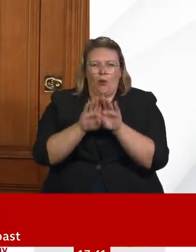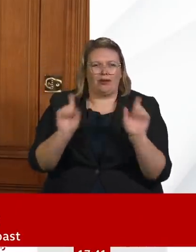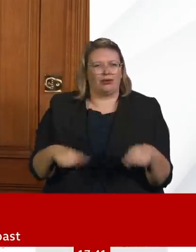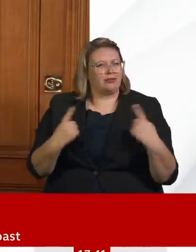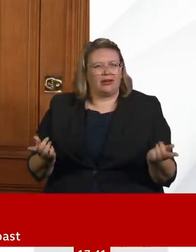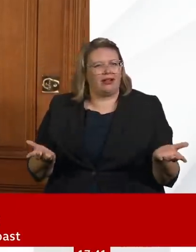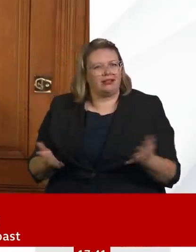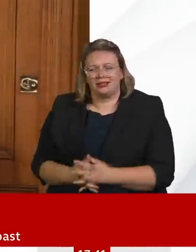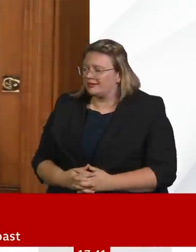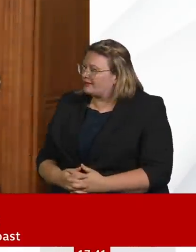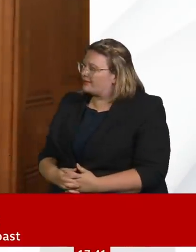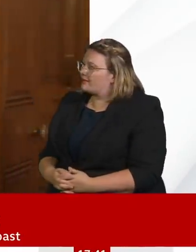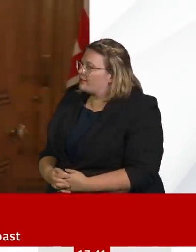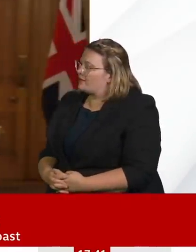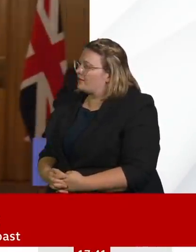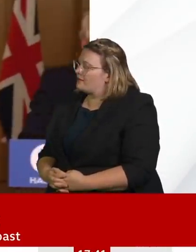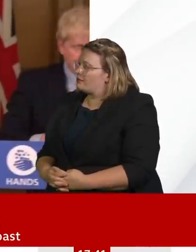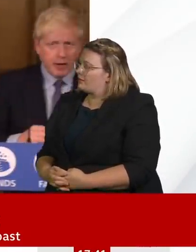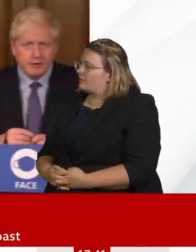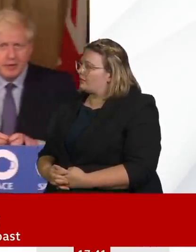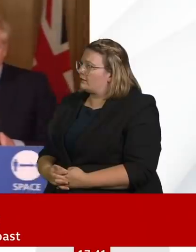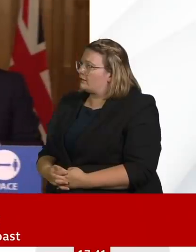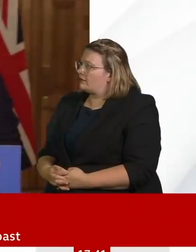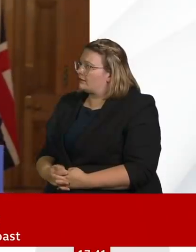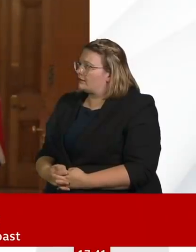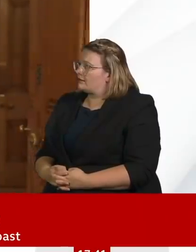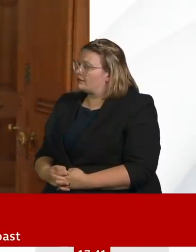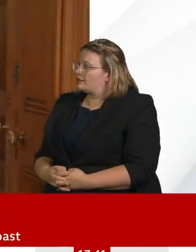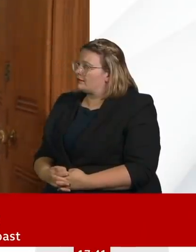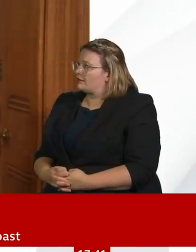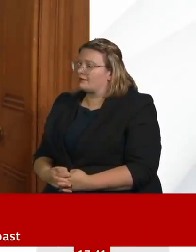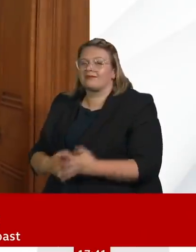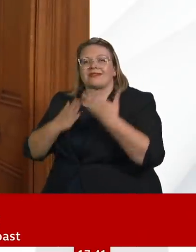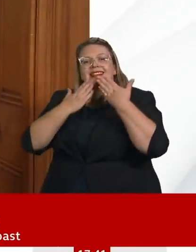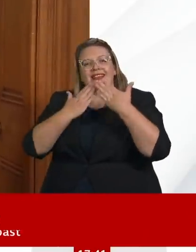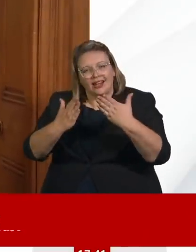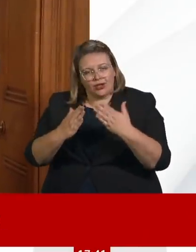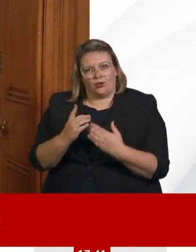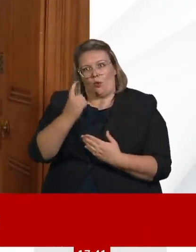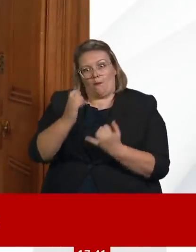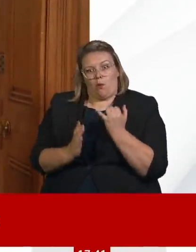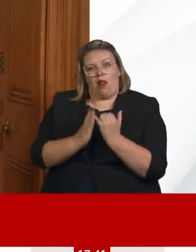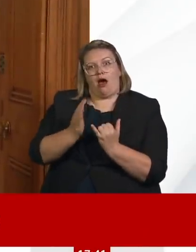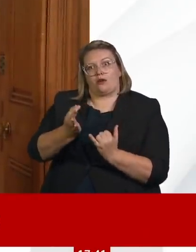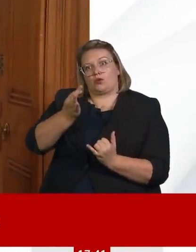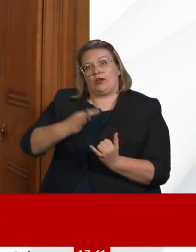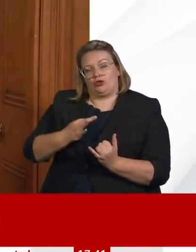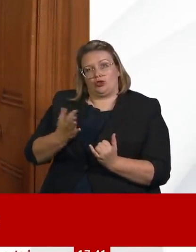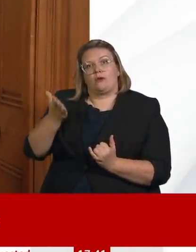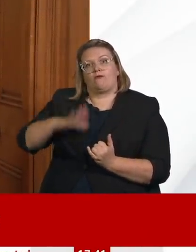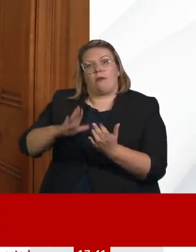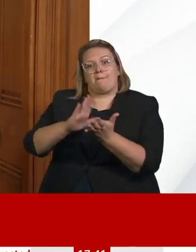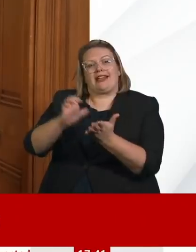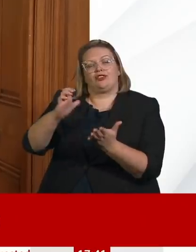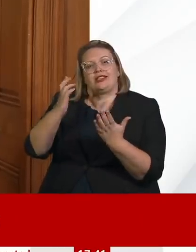communities. Thank you very much, JBT. The last question is to Jen Williams of the Manchester